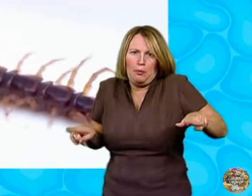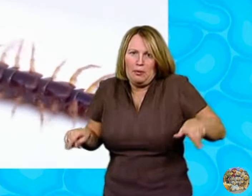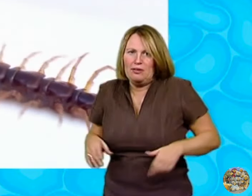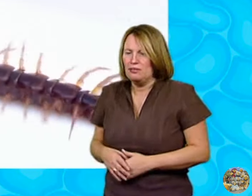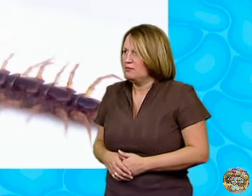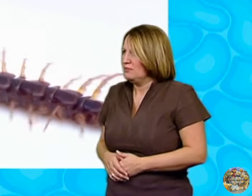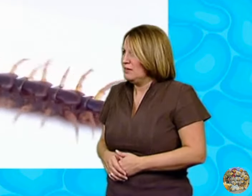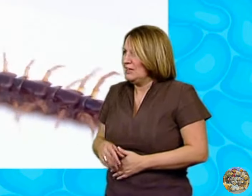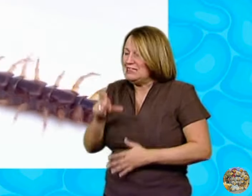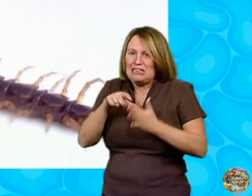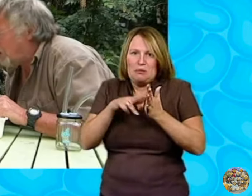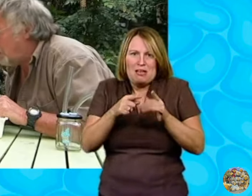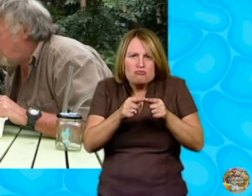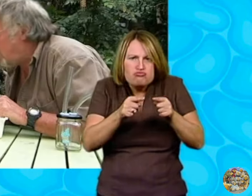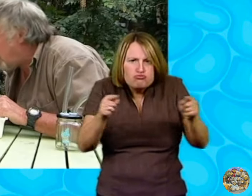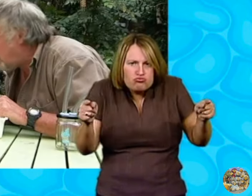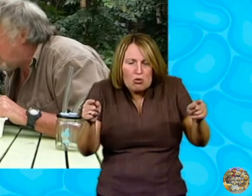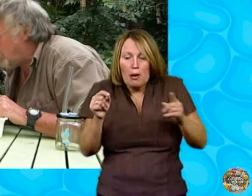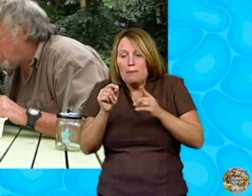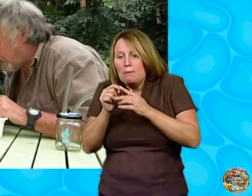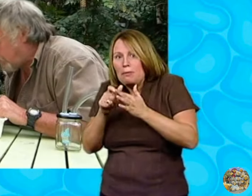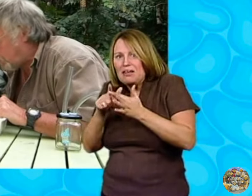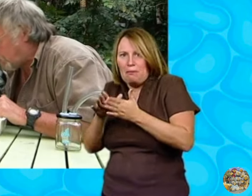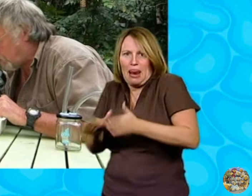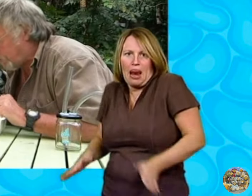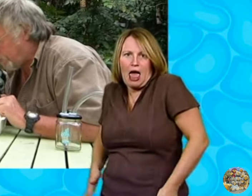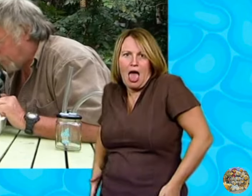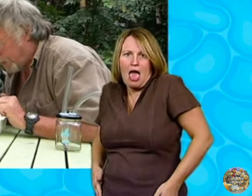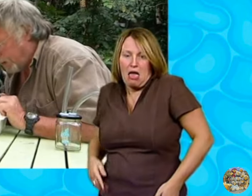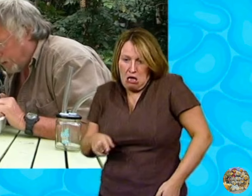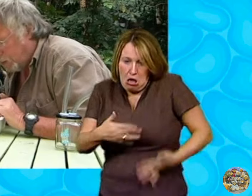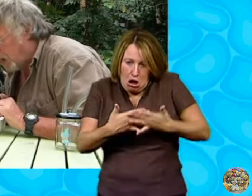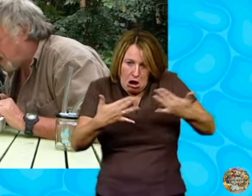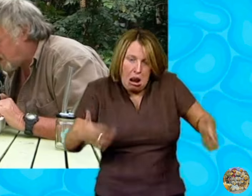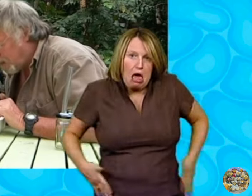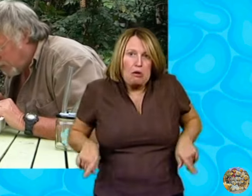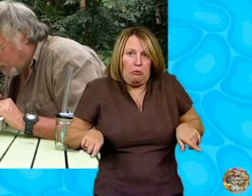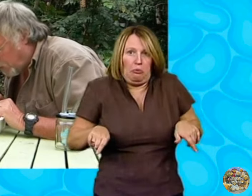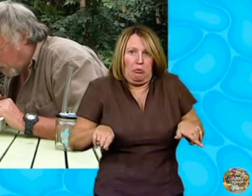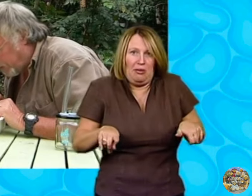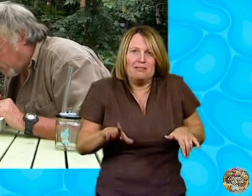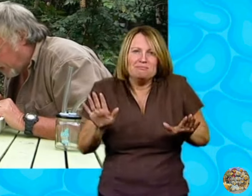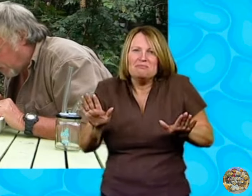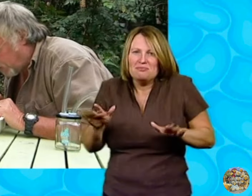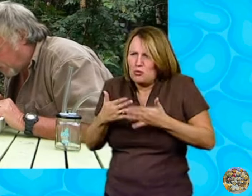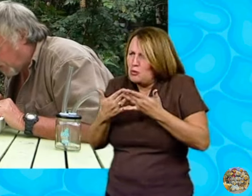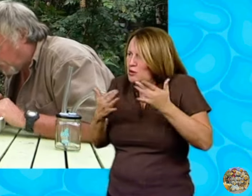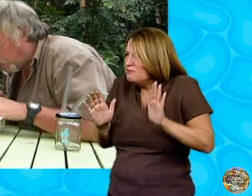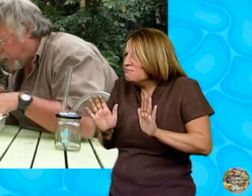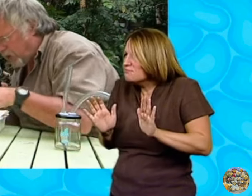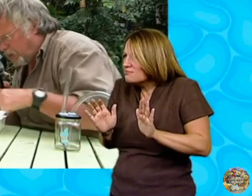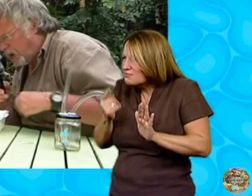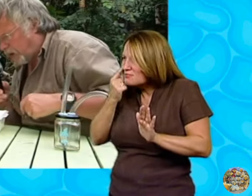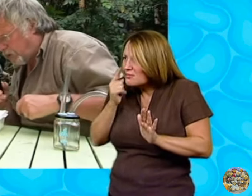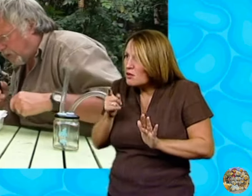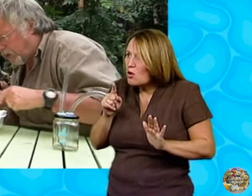legs. Centi means 100. Pede means legs. So he has got 100 legs. Well, I don't think he's got quite as many. I think somebody just